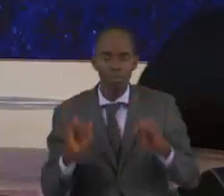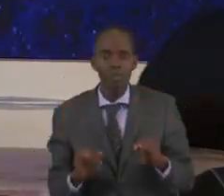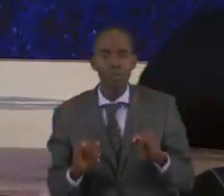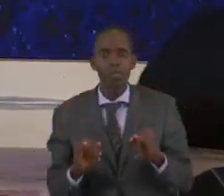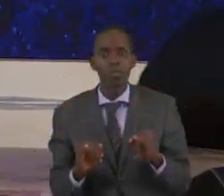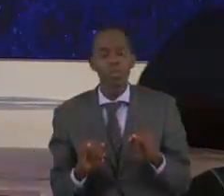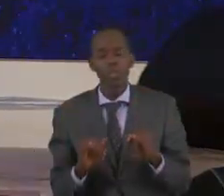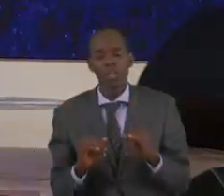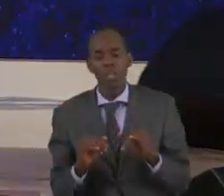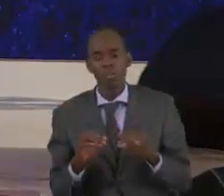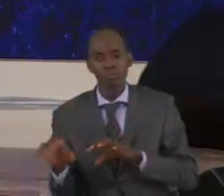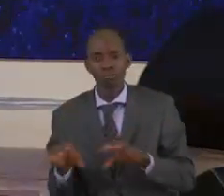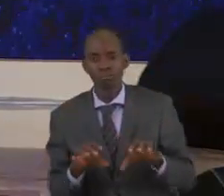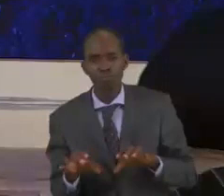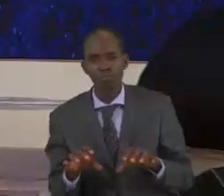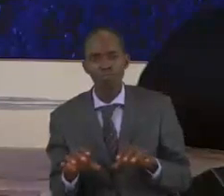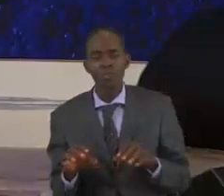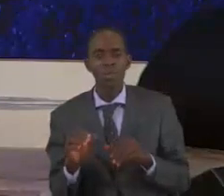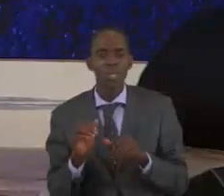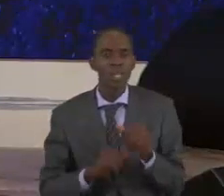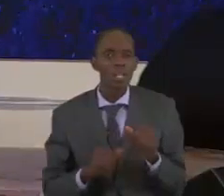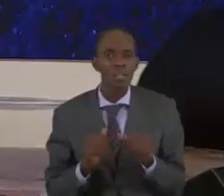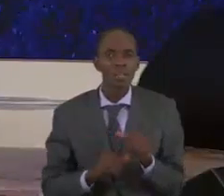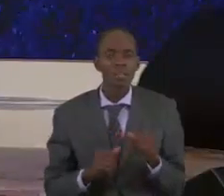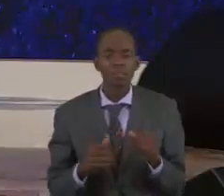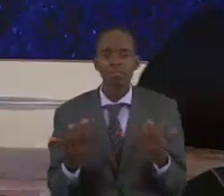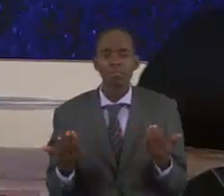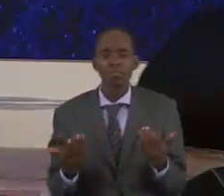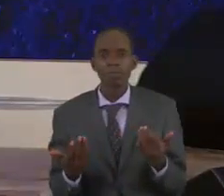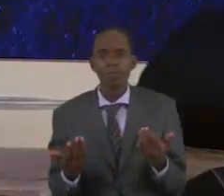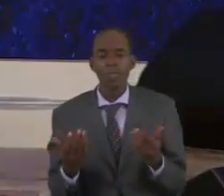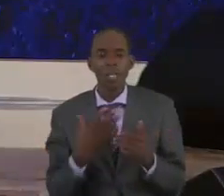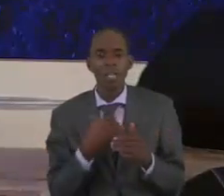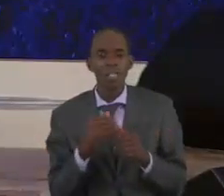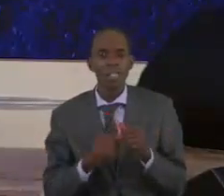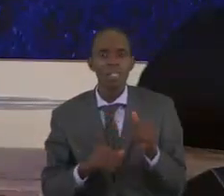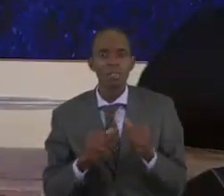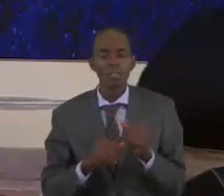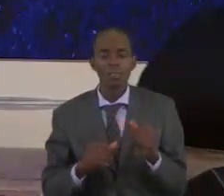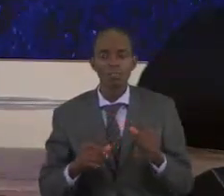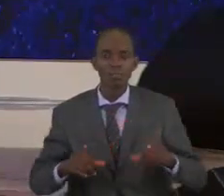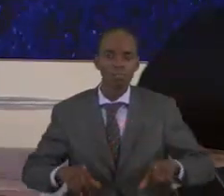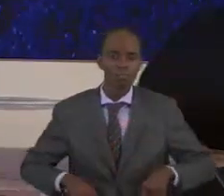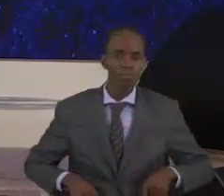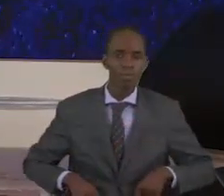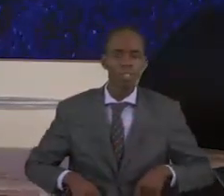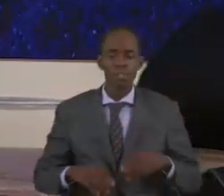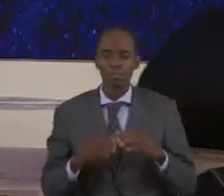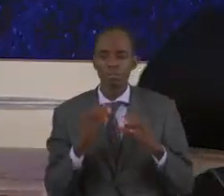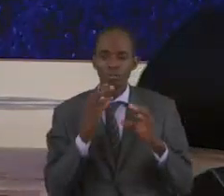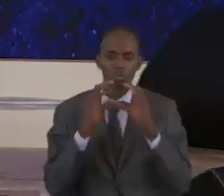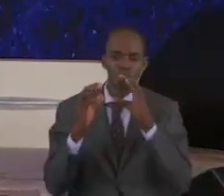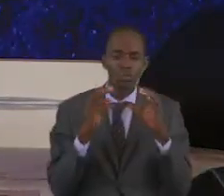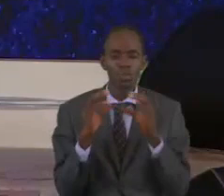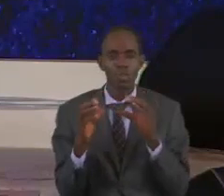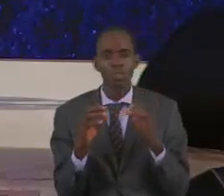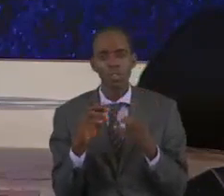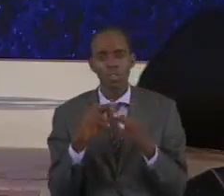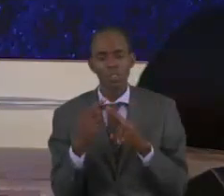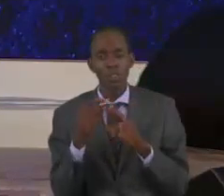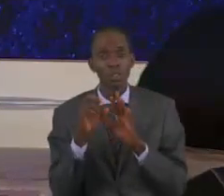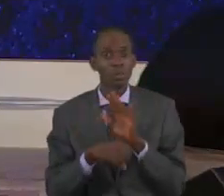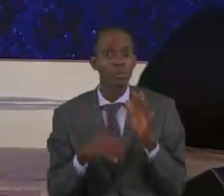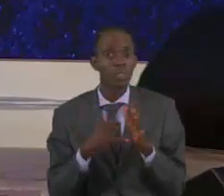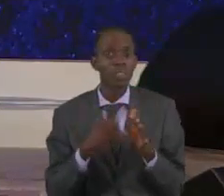idle word, and he knows every idle interaction or relationship. It is